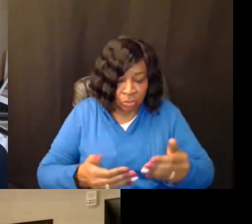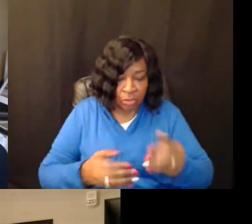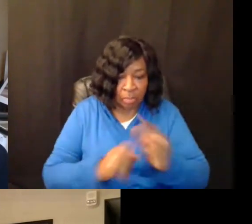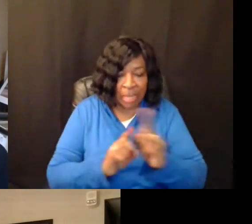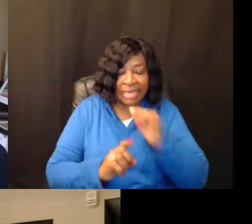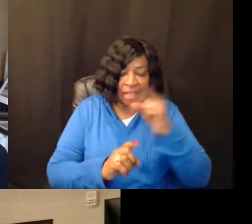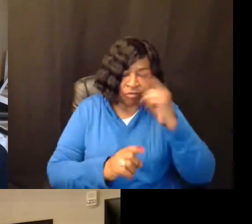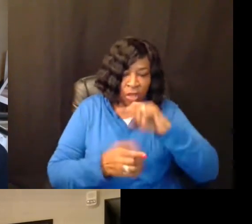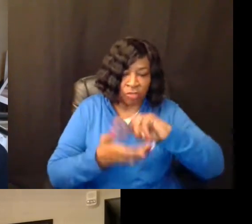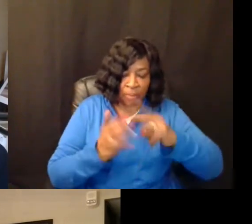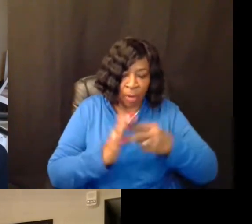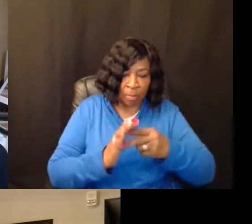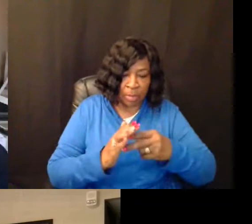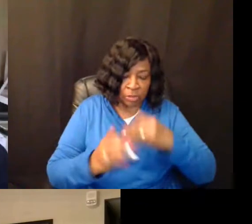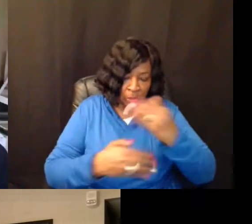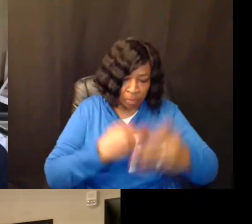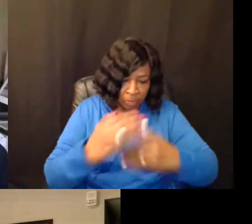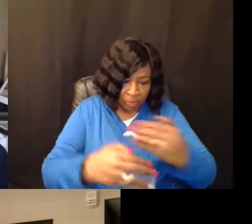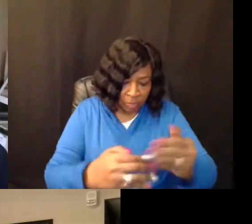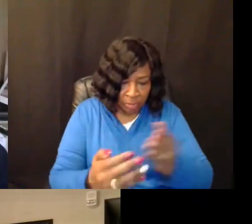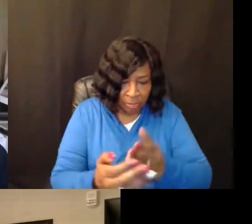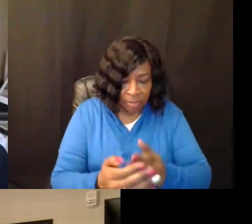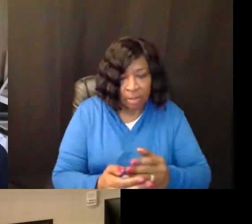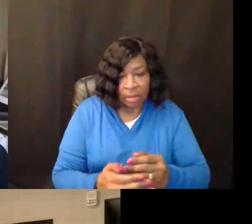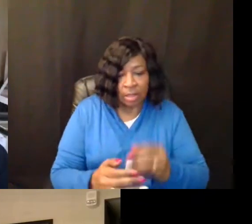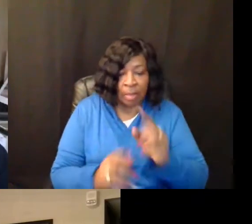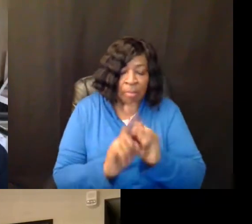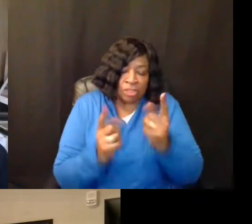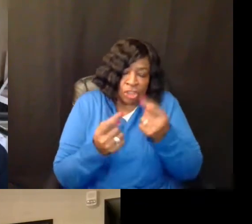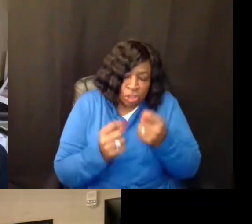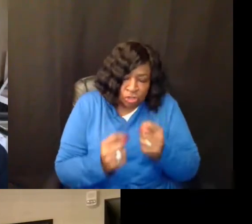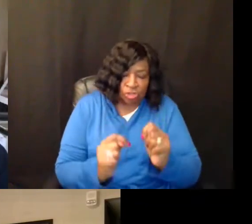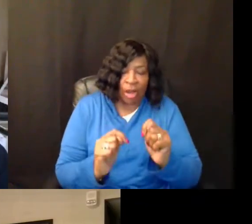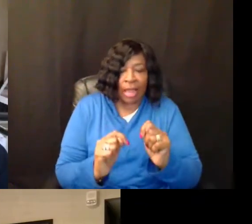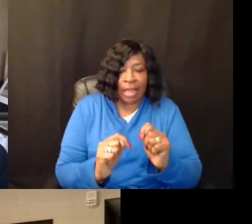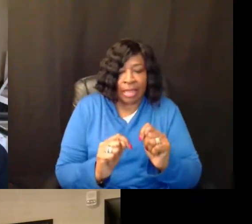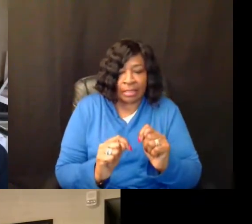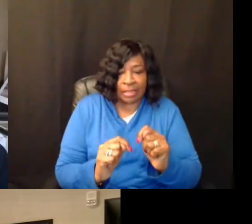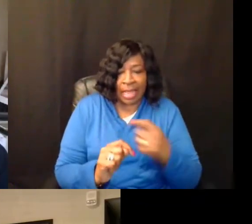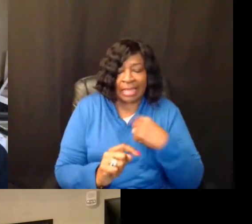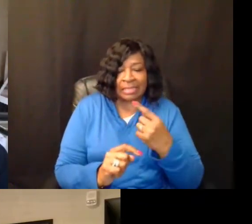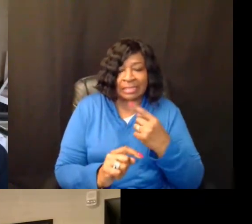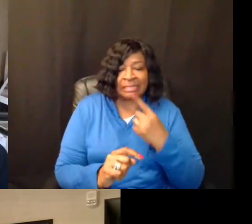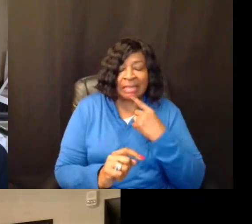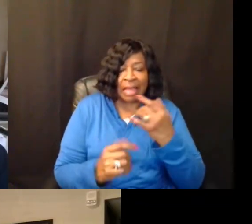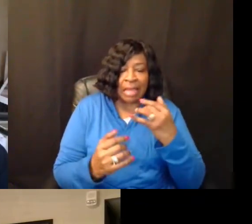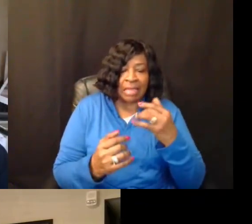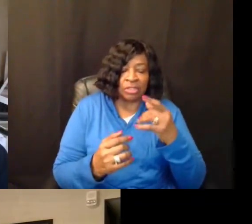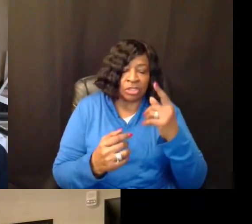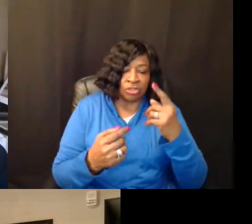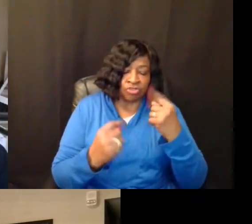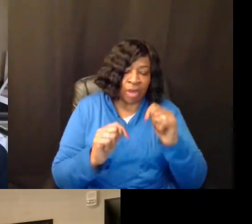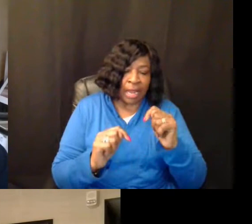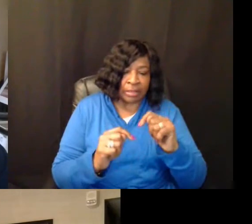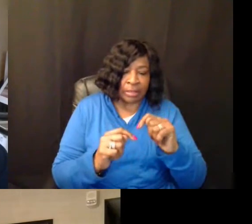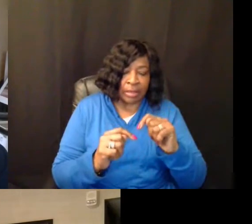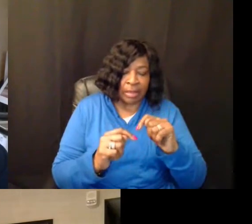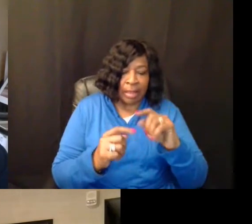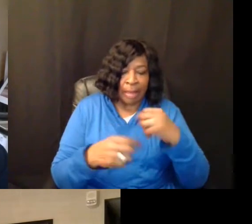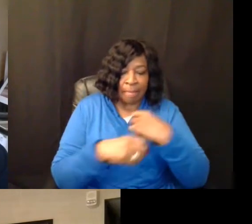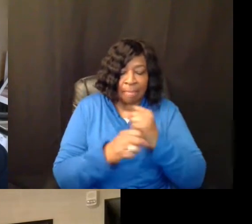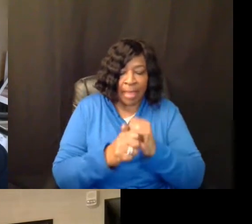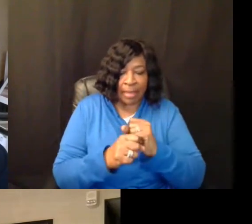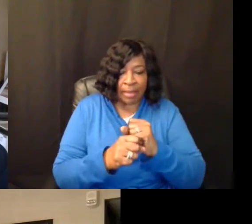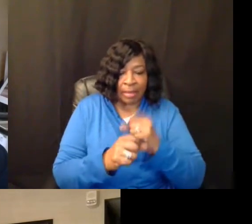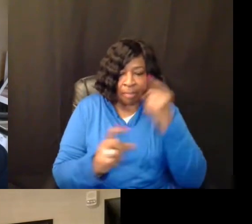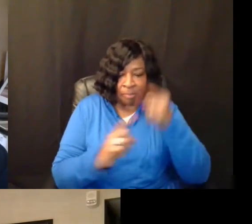moving through the committee process, but try to I like to say, make a mark on the conversation, put out